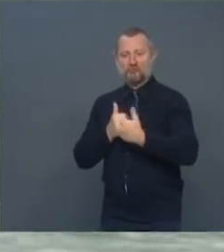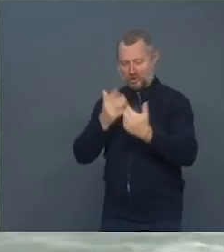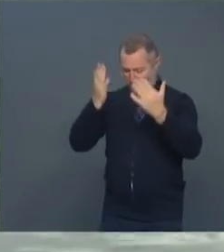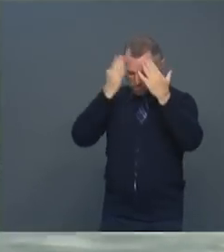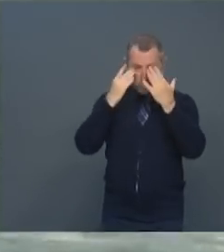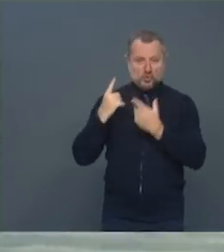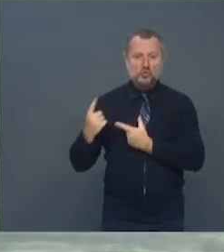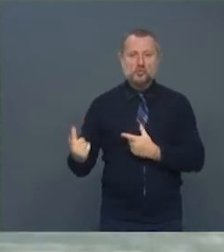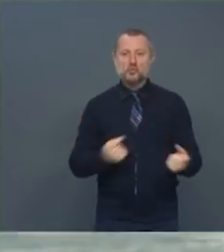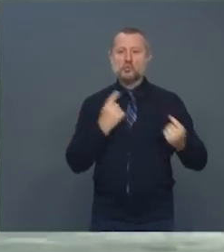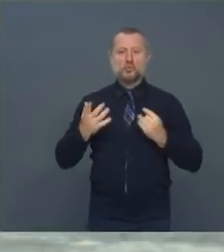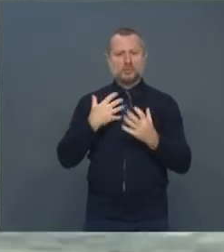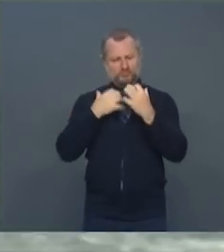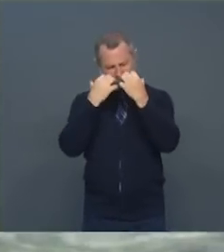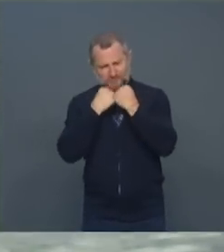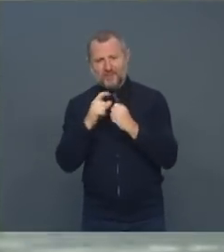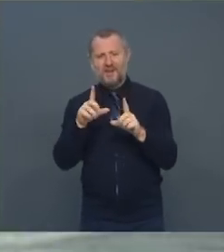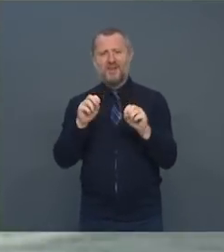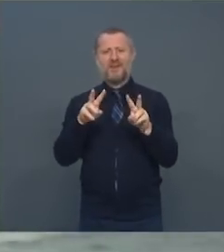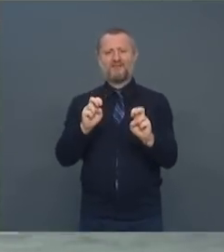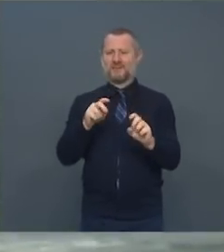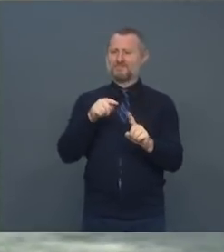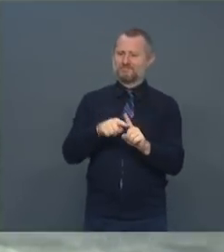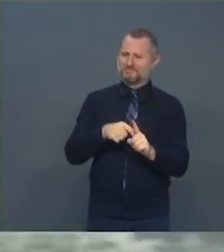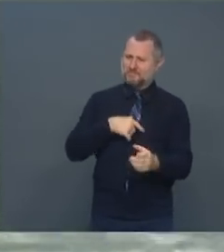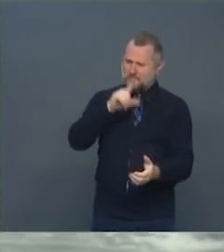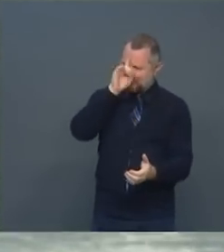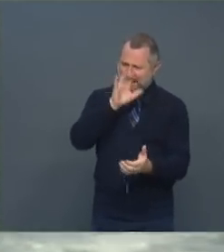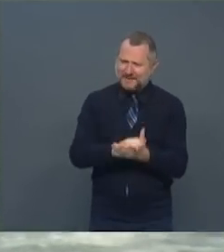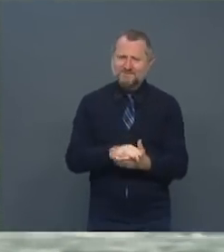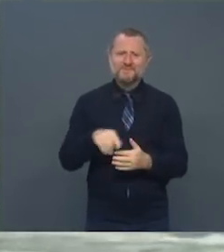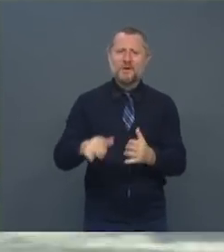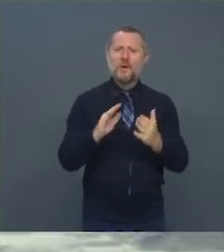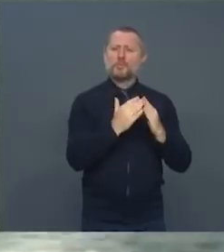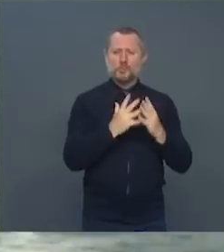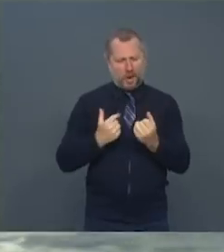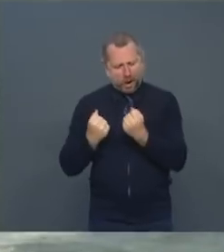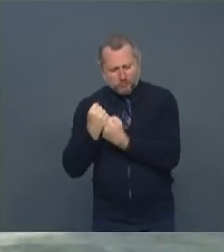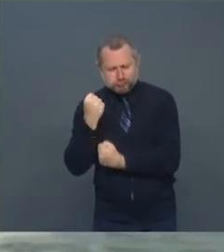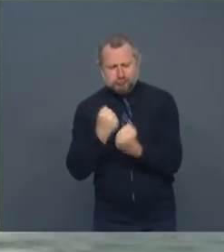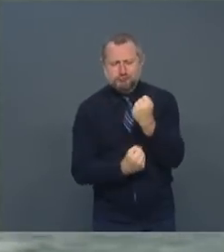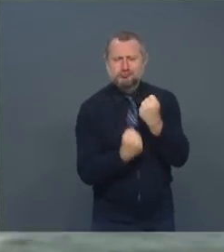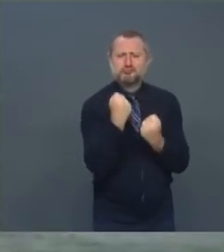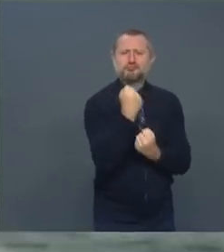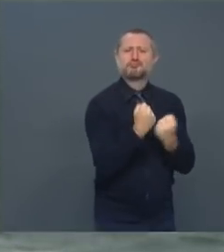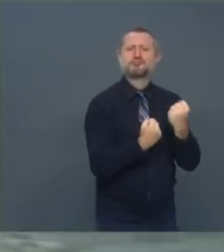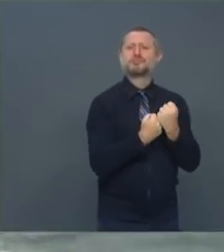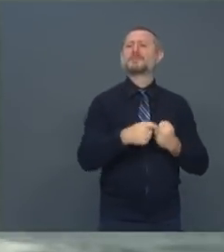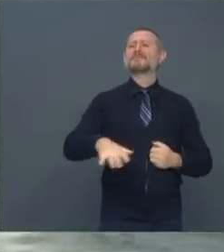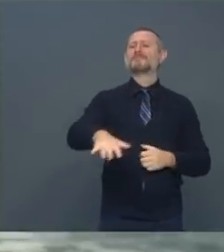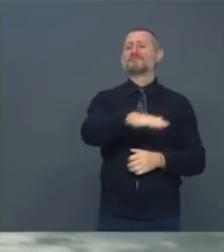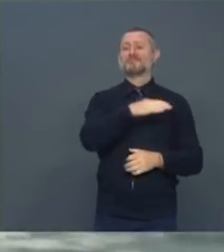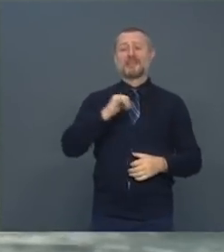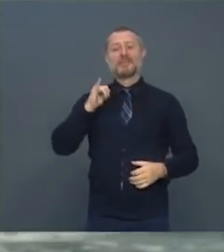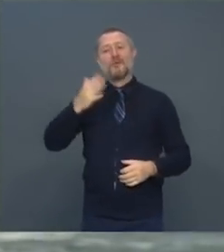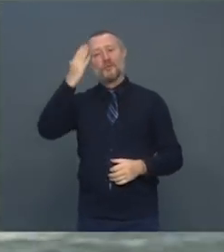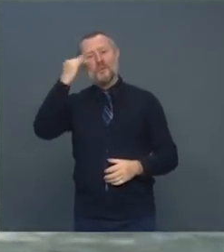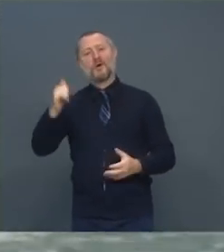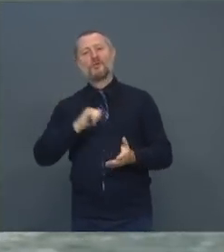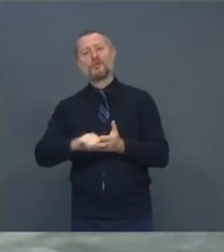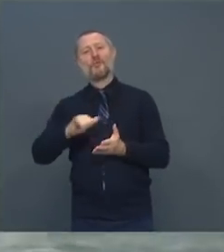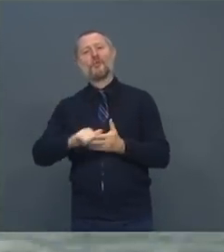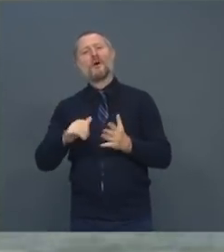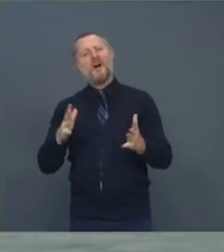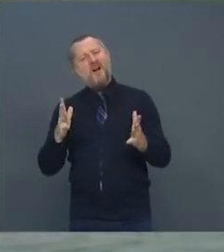loving and believed in community and cared for one another. That's why New York